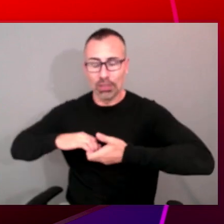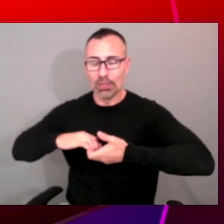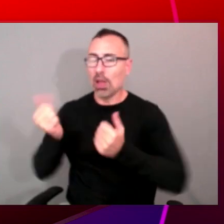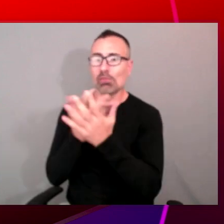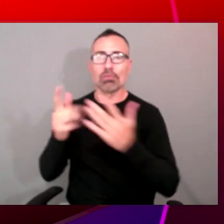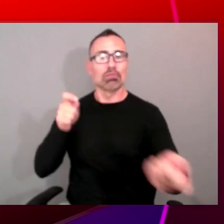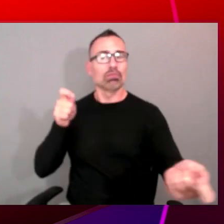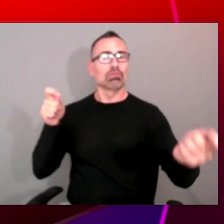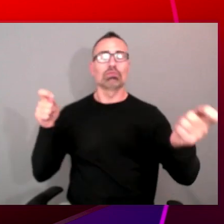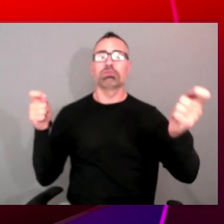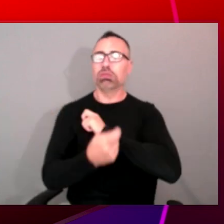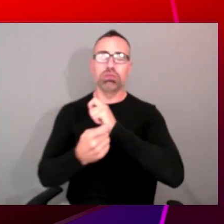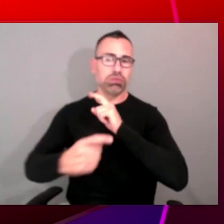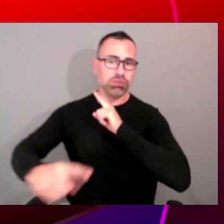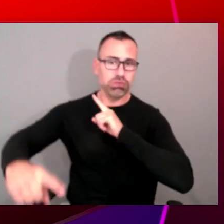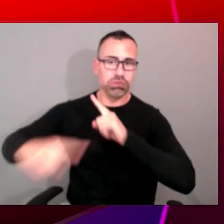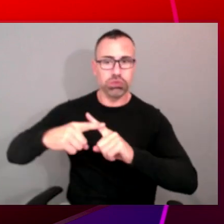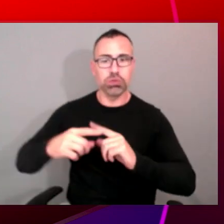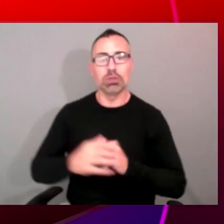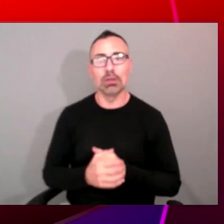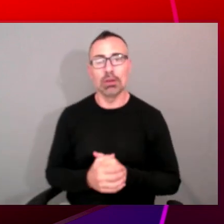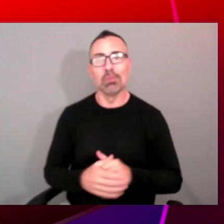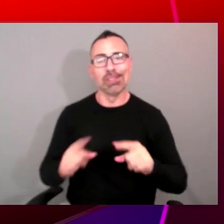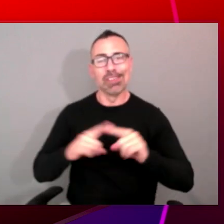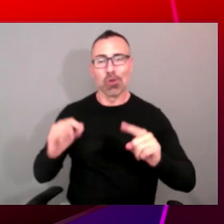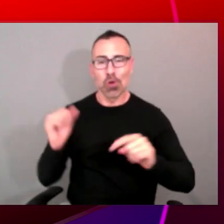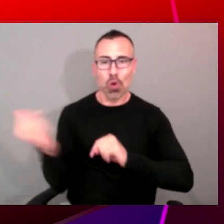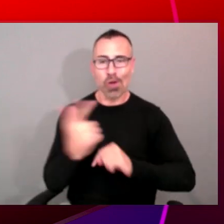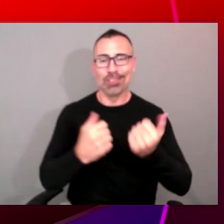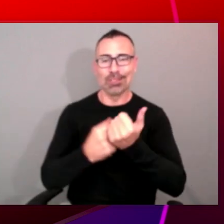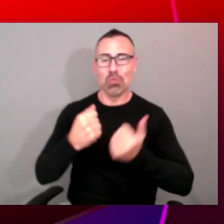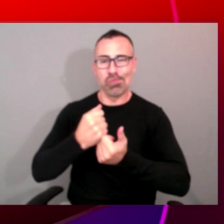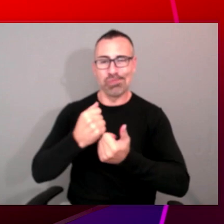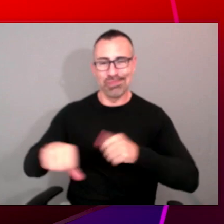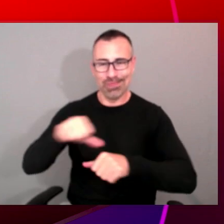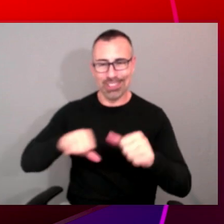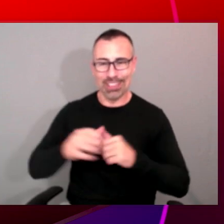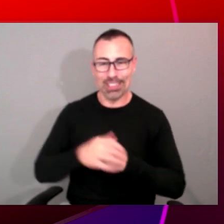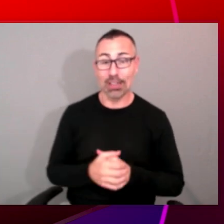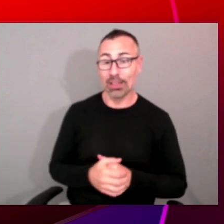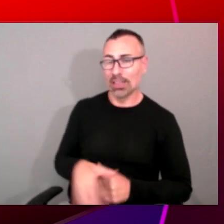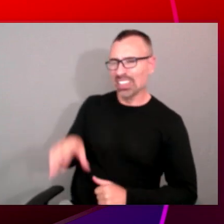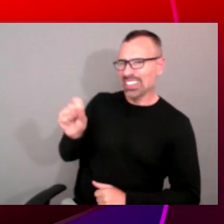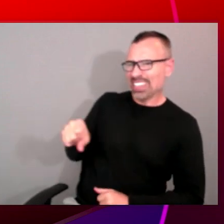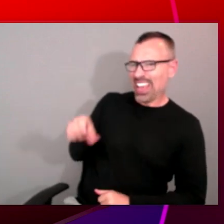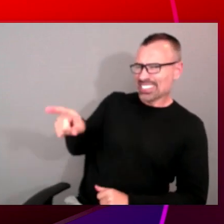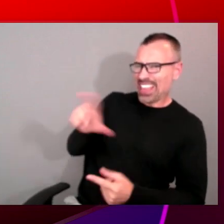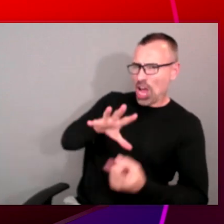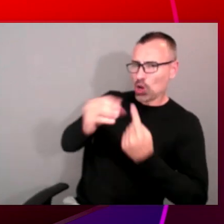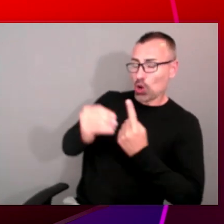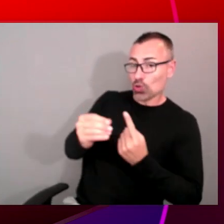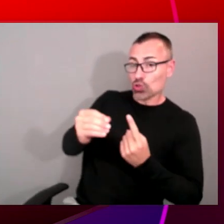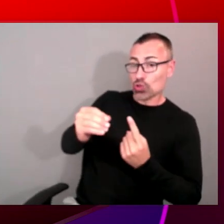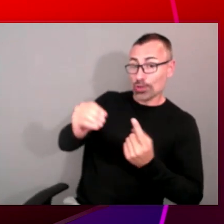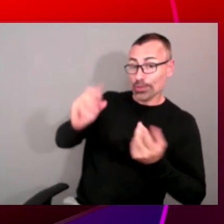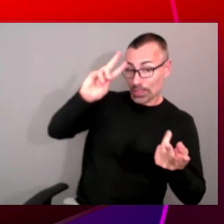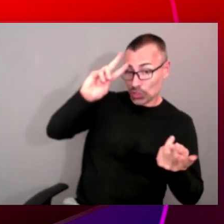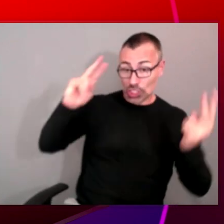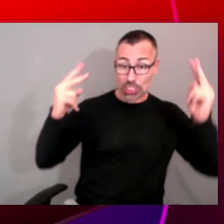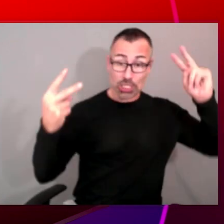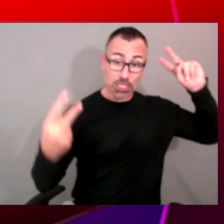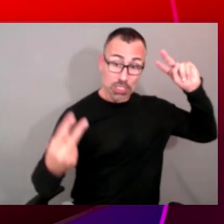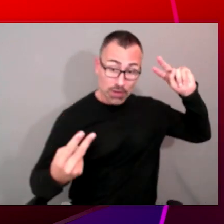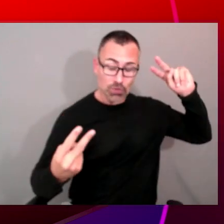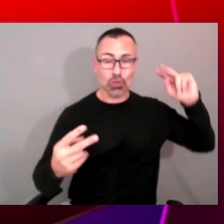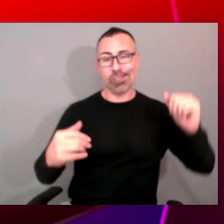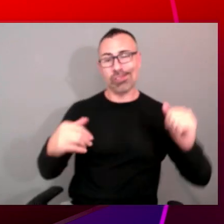one and one for all. Yeah. The culture shift, the where the work is done, that's huge. So you said